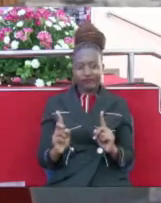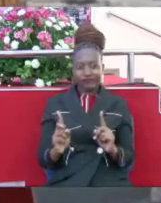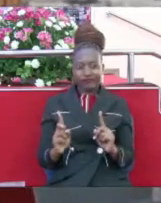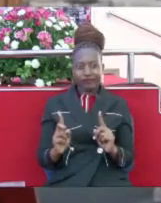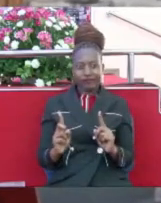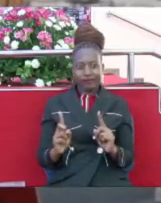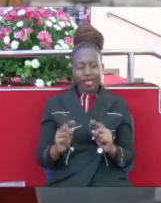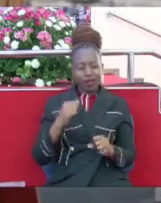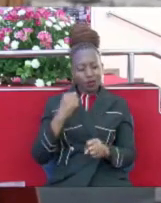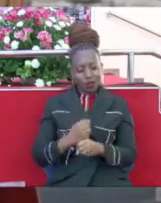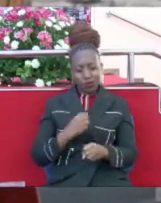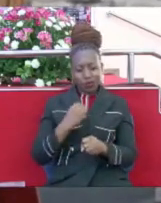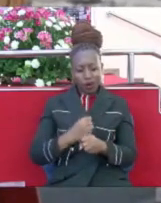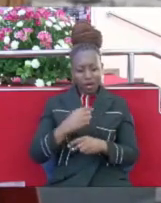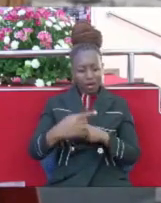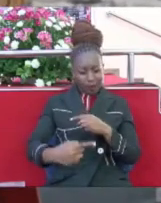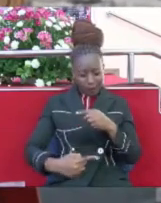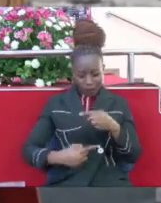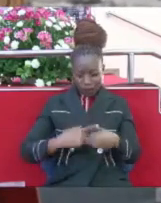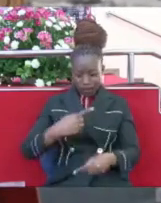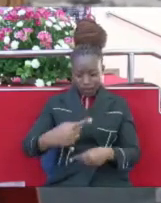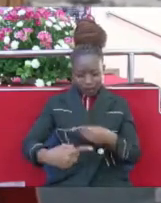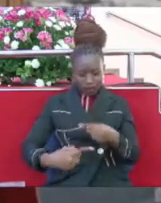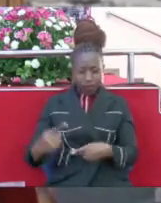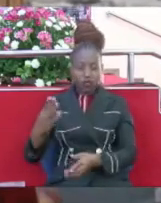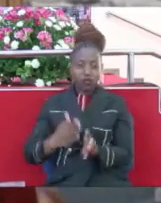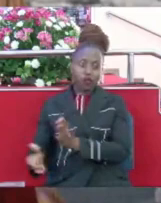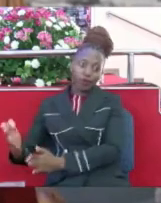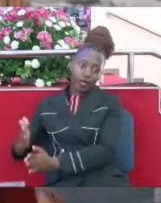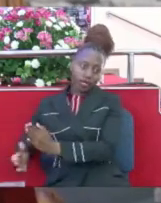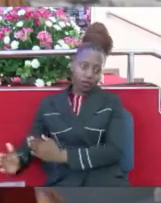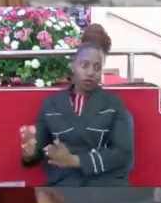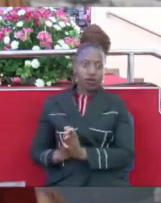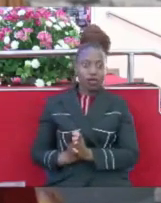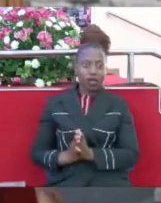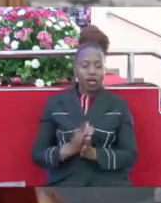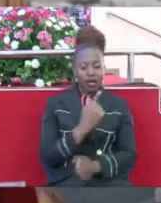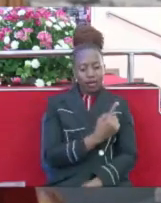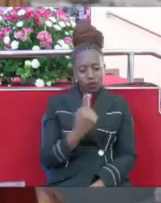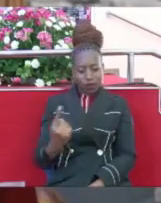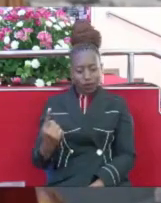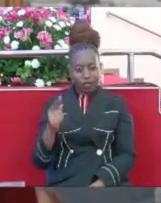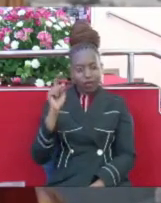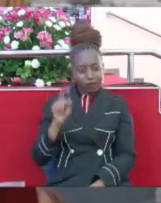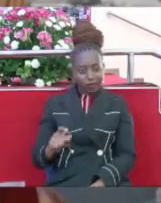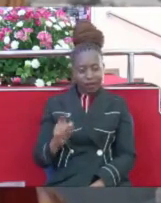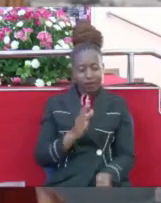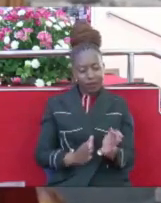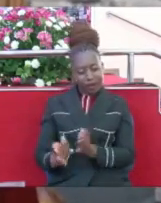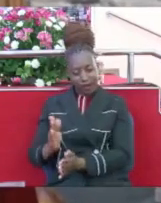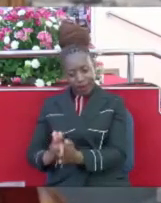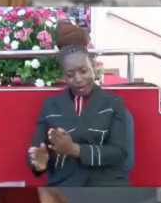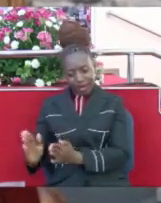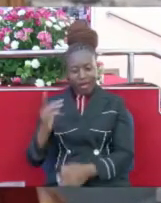of preparation. Palikuweko na mchakato wa kuandaliwa. And each one of us requires to be prepared for that anointing. Na kila mmoja